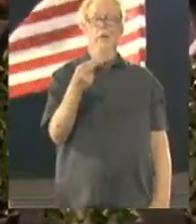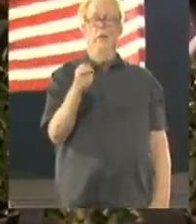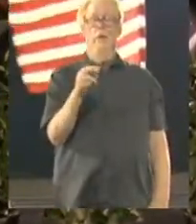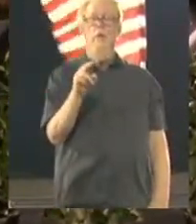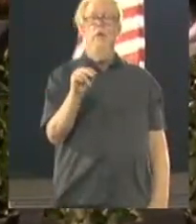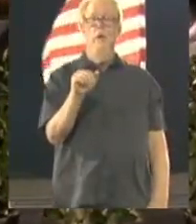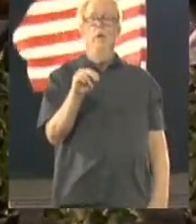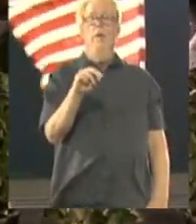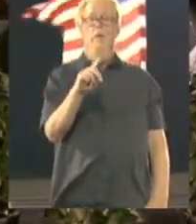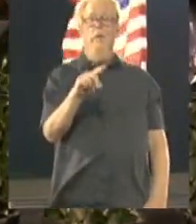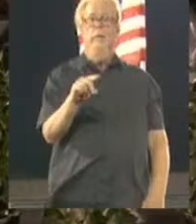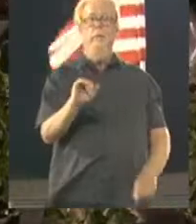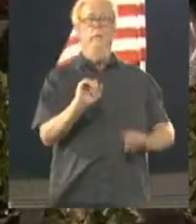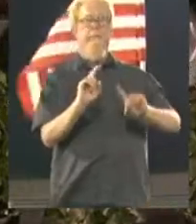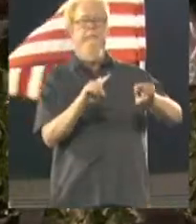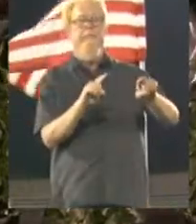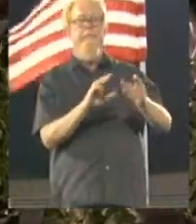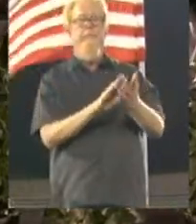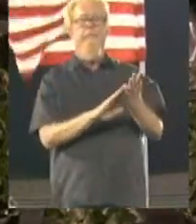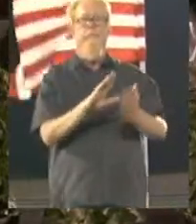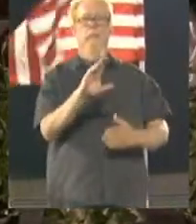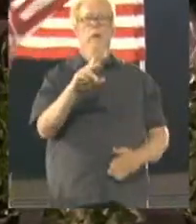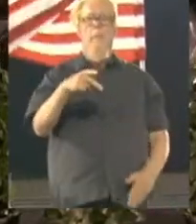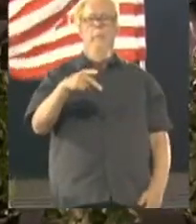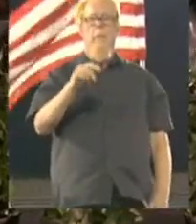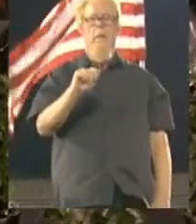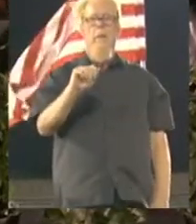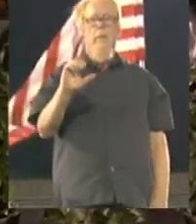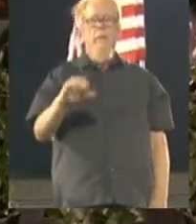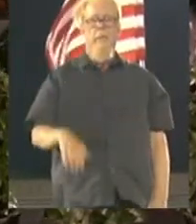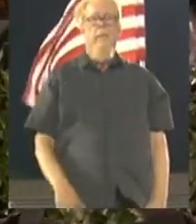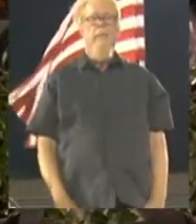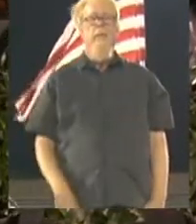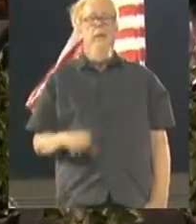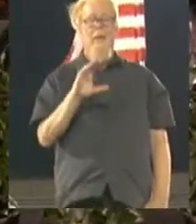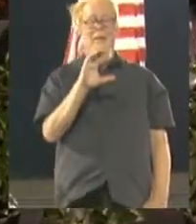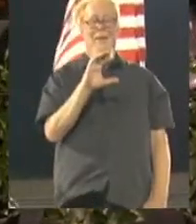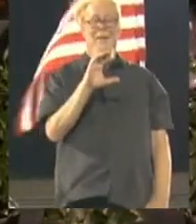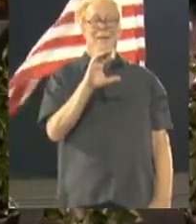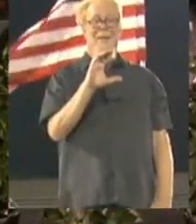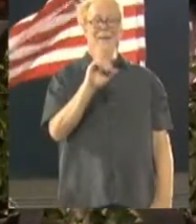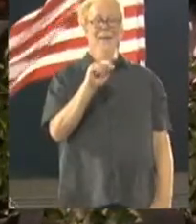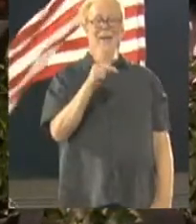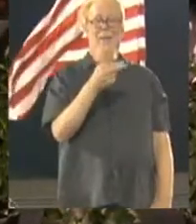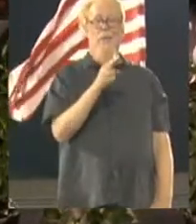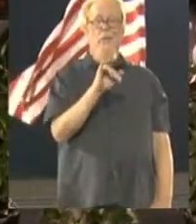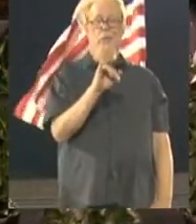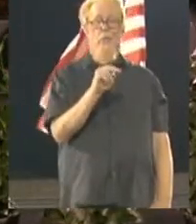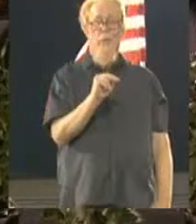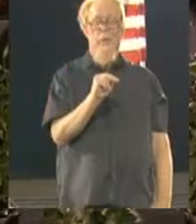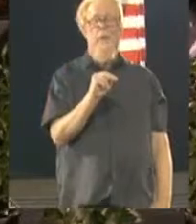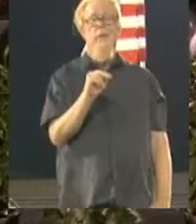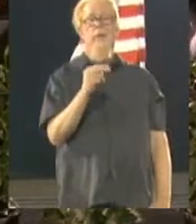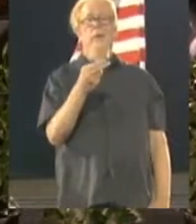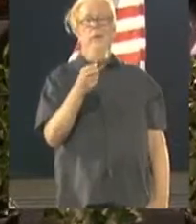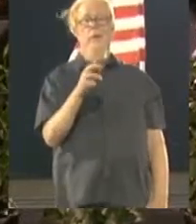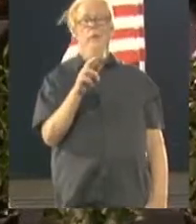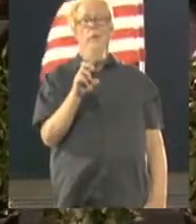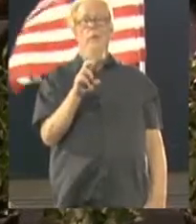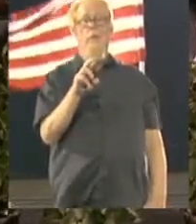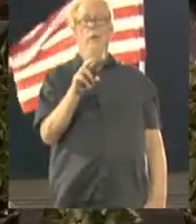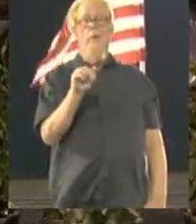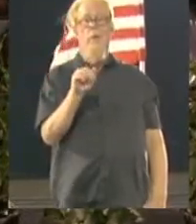Palo Alto College. Catherine Herrera will be attending Northwest Vista College.